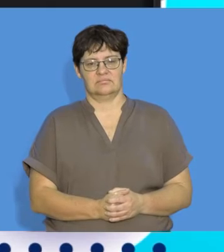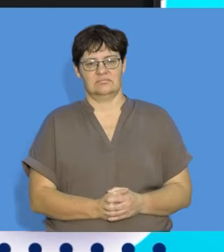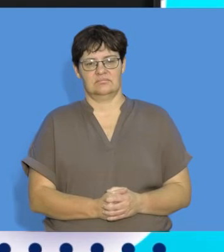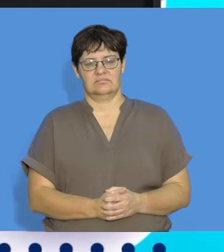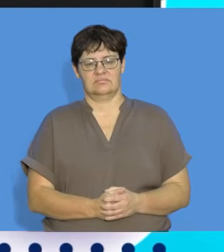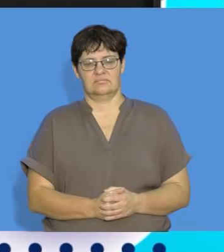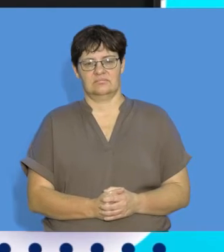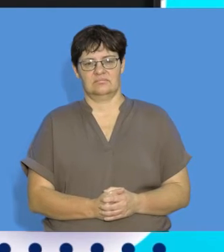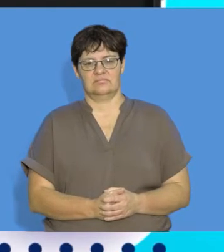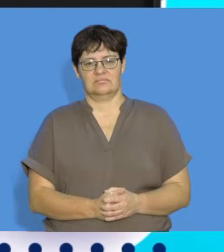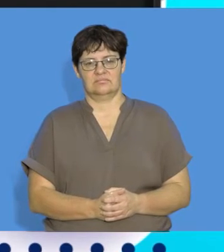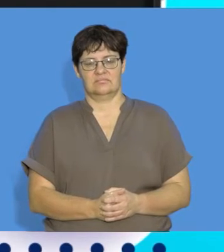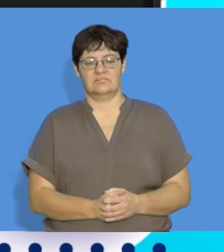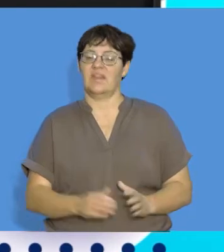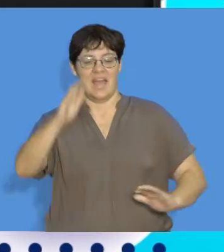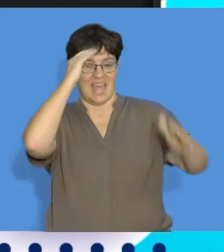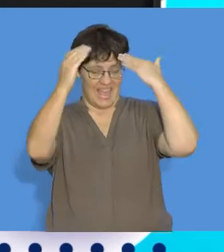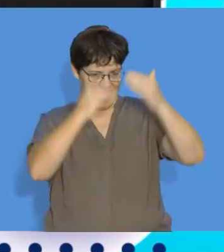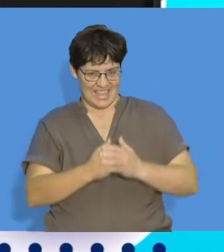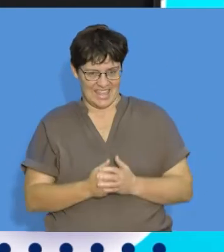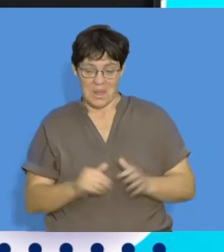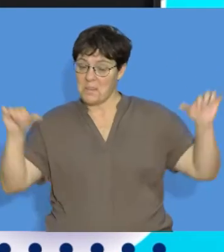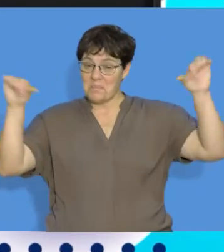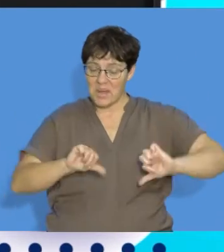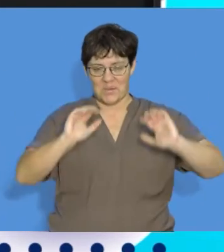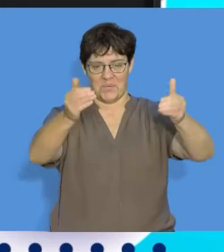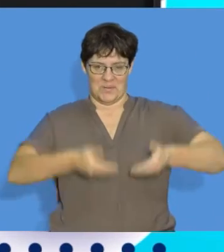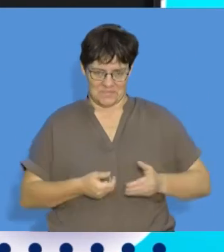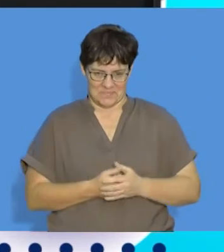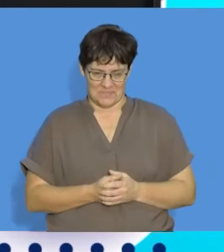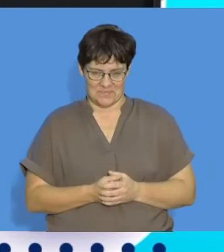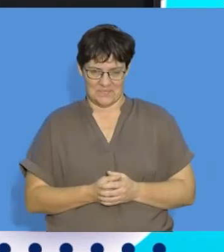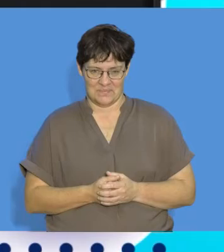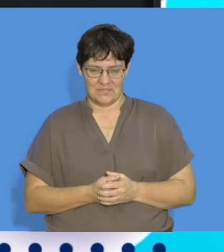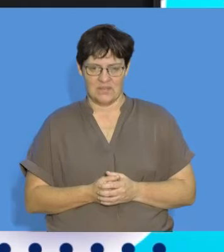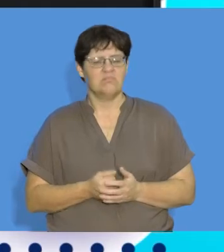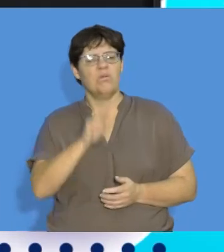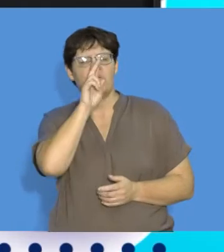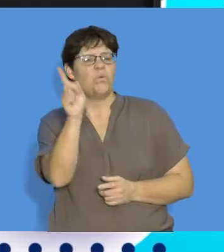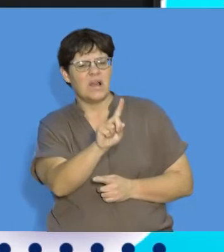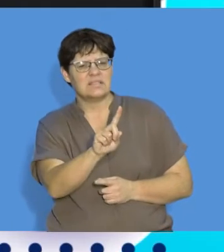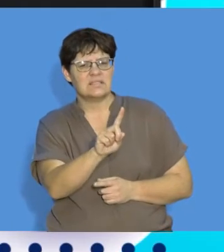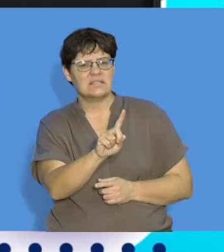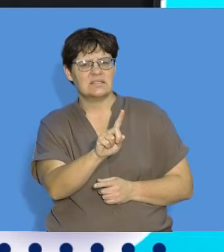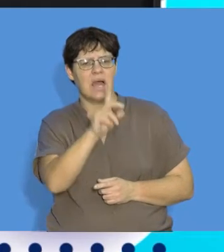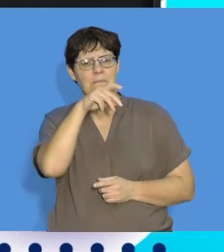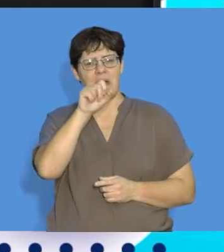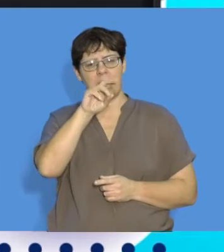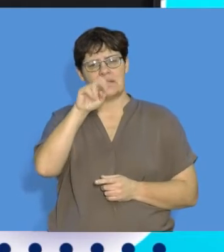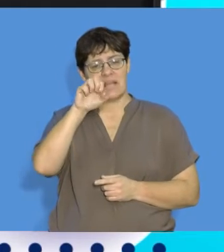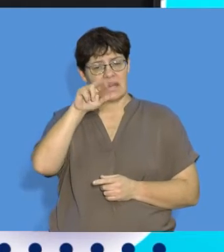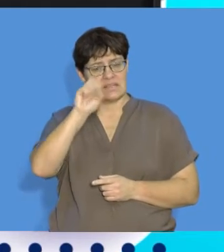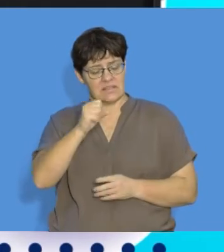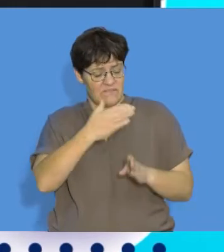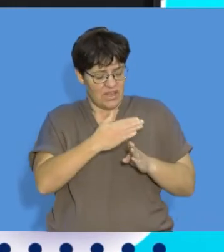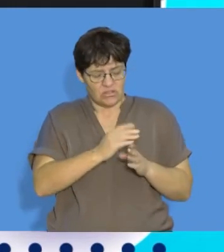Hi guys, welcome back. We are still looking at changing parameters of functions. We've looked at a